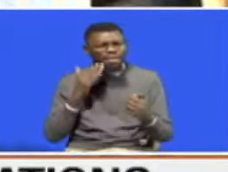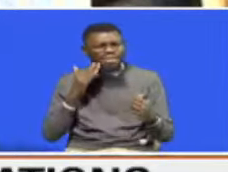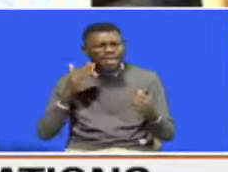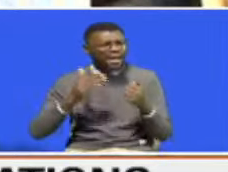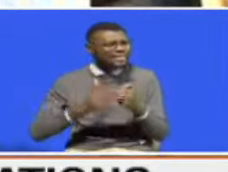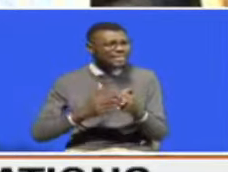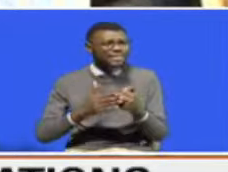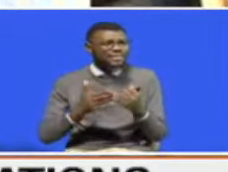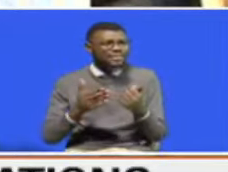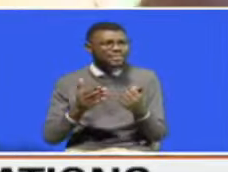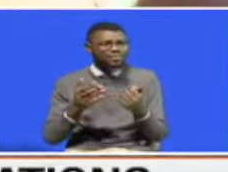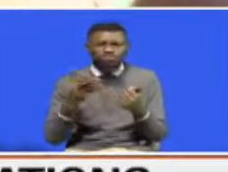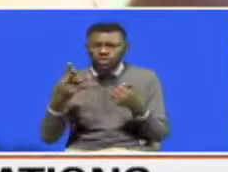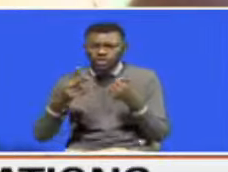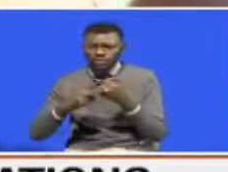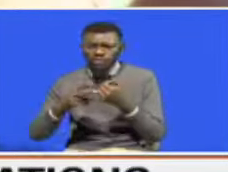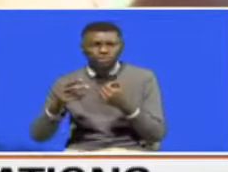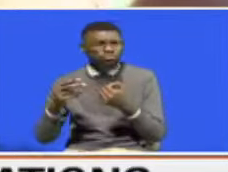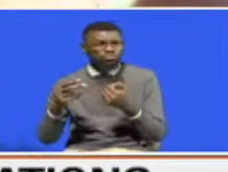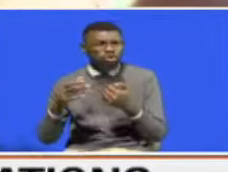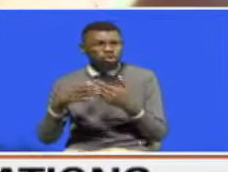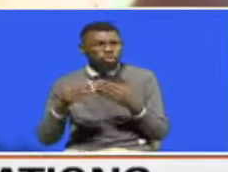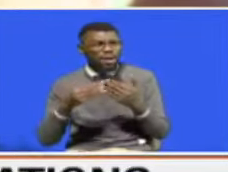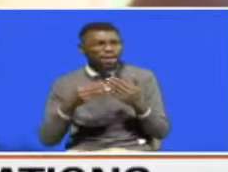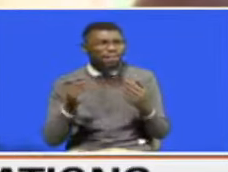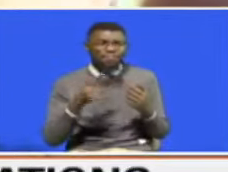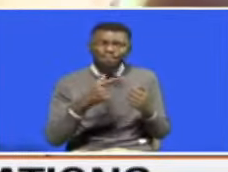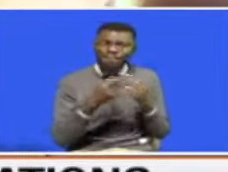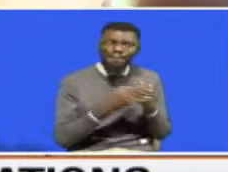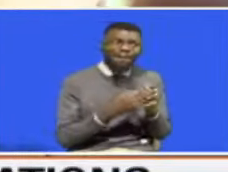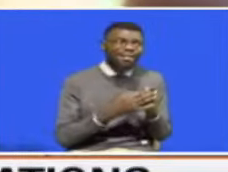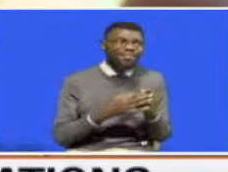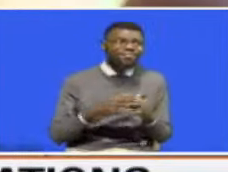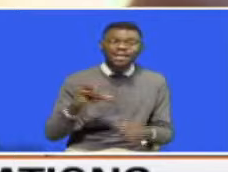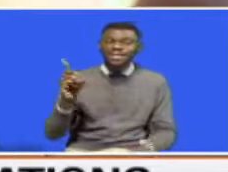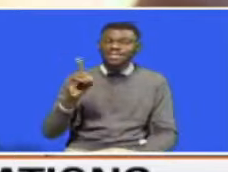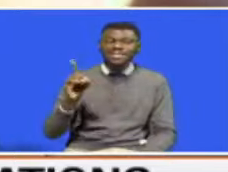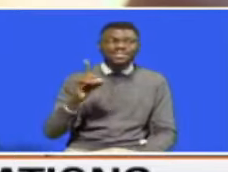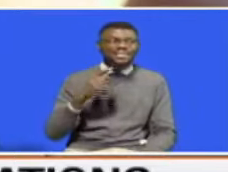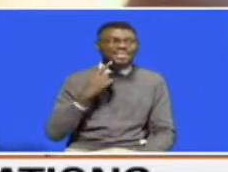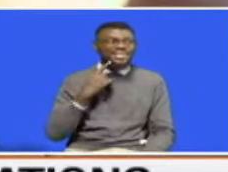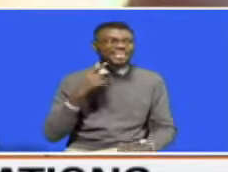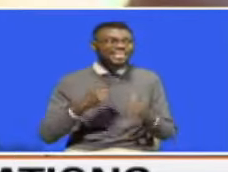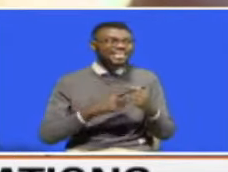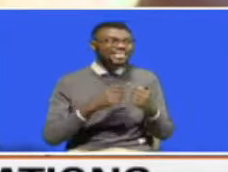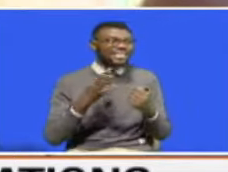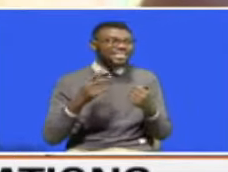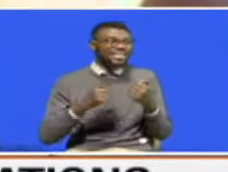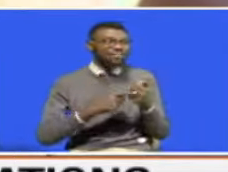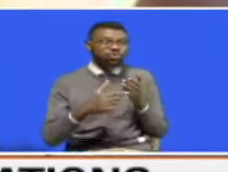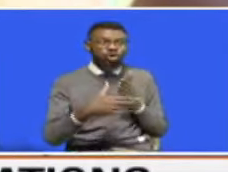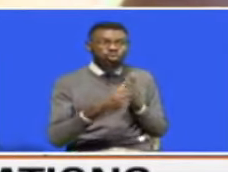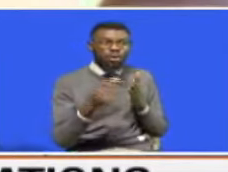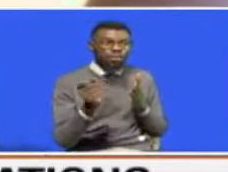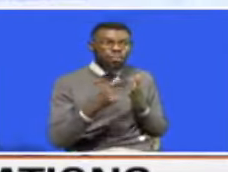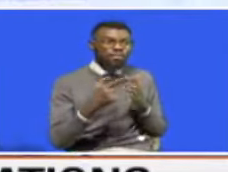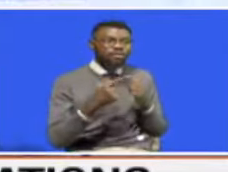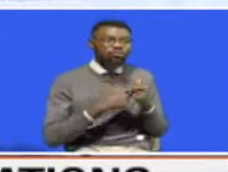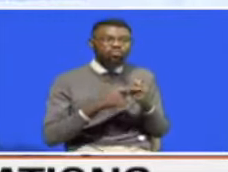in August. For diesel, we have seen the price go up from $636 in June